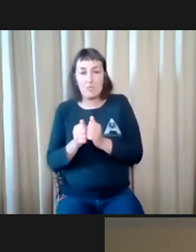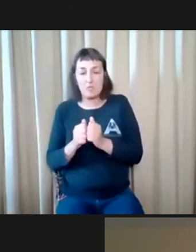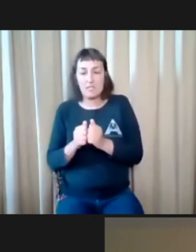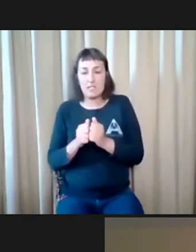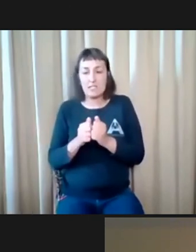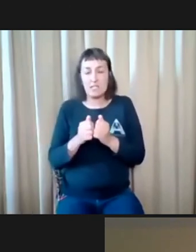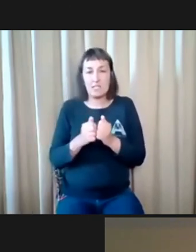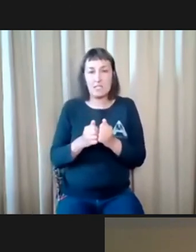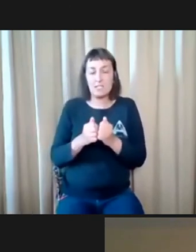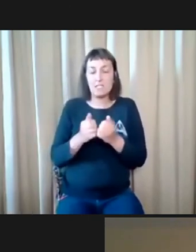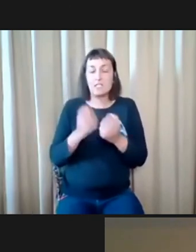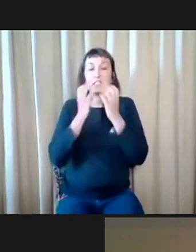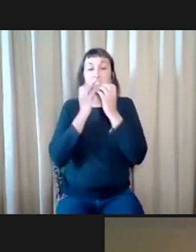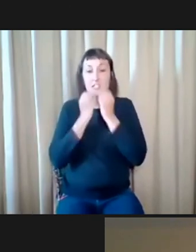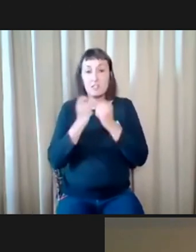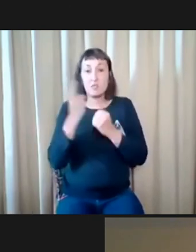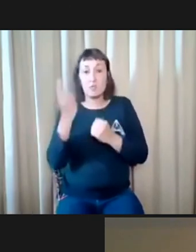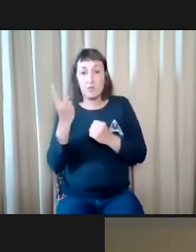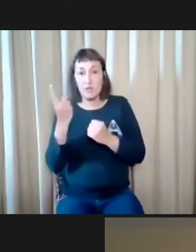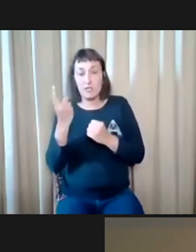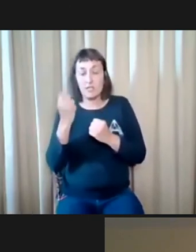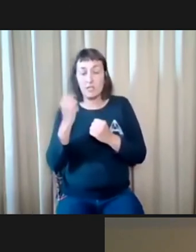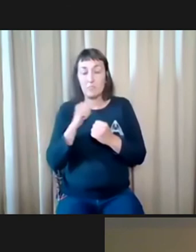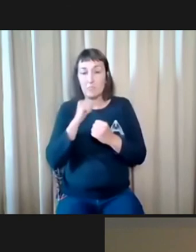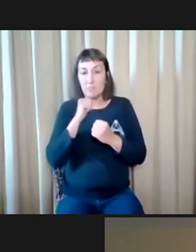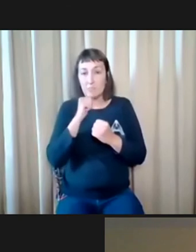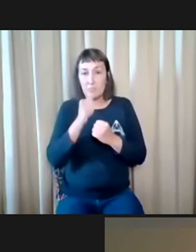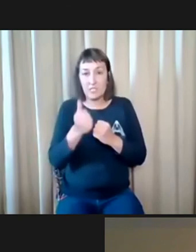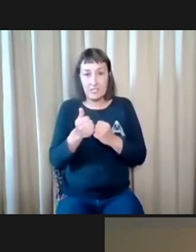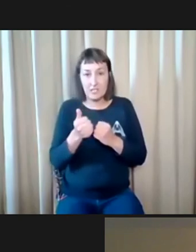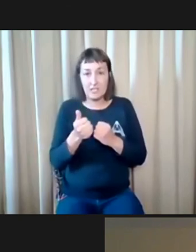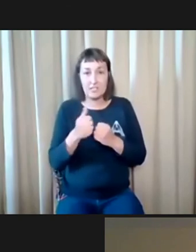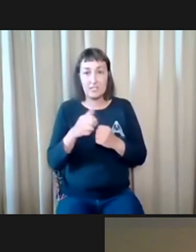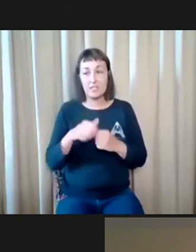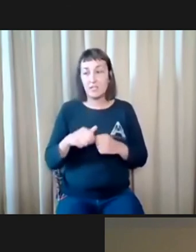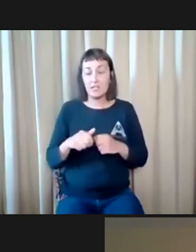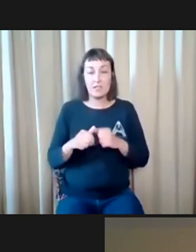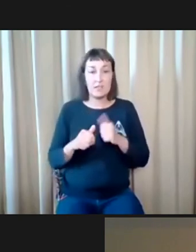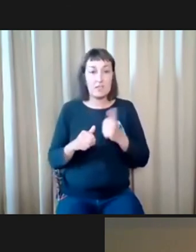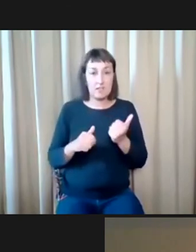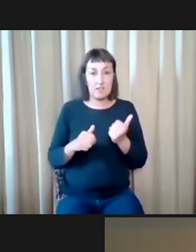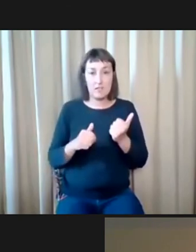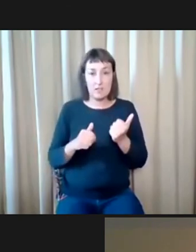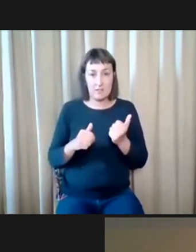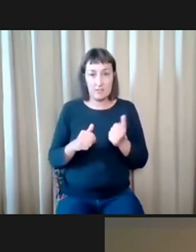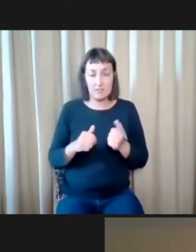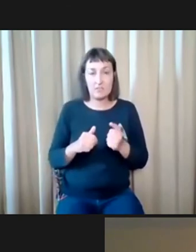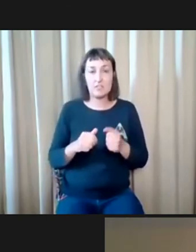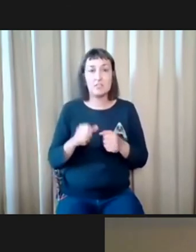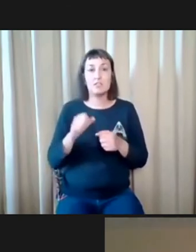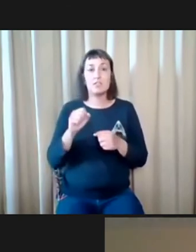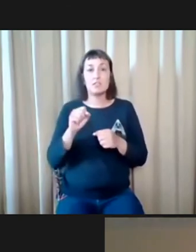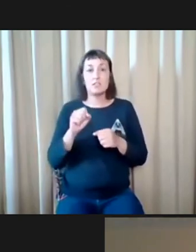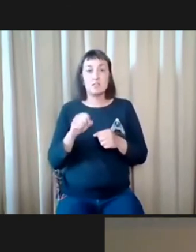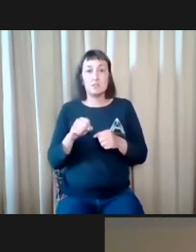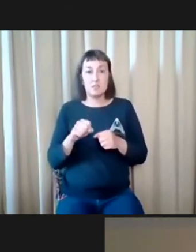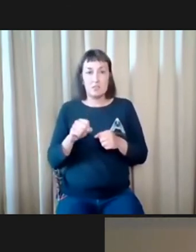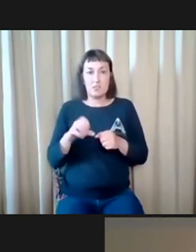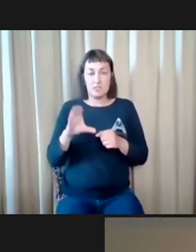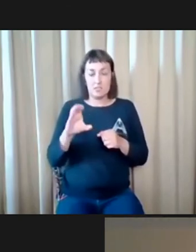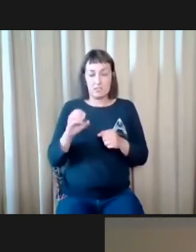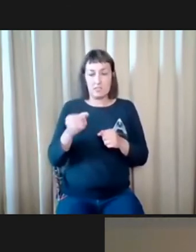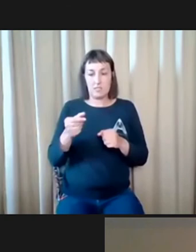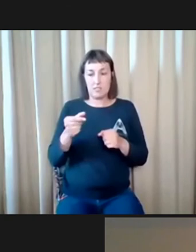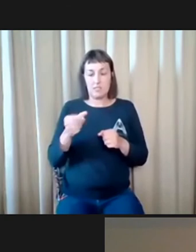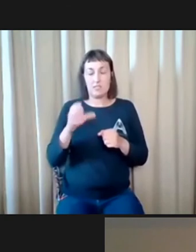adore and spend billions of dollars on the other, there's a definite cognitive dissonance there. So that is sort